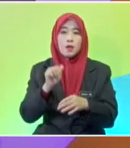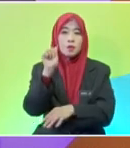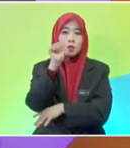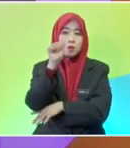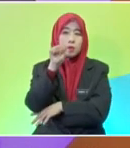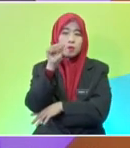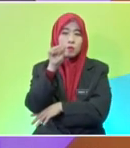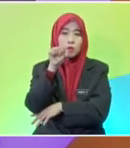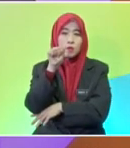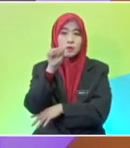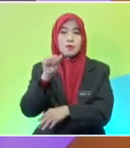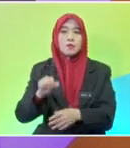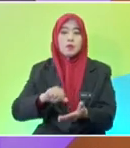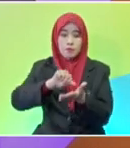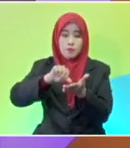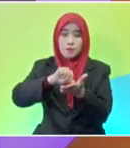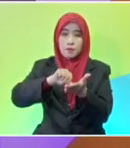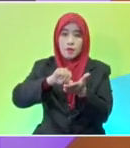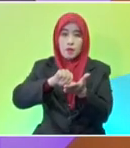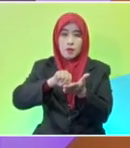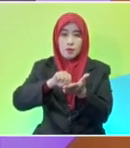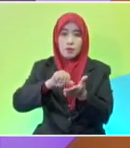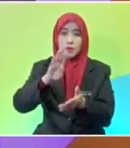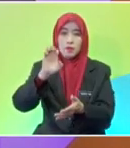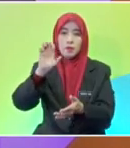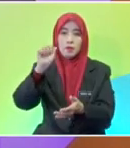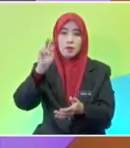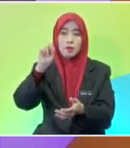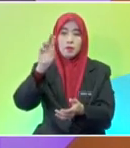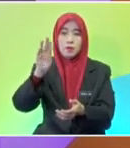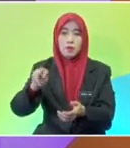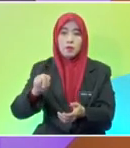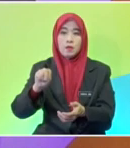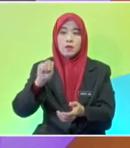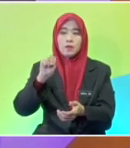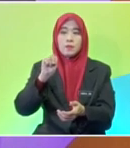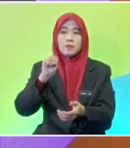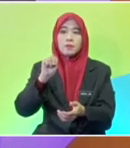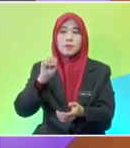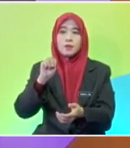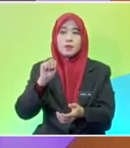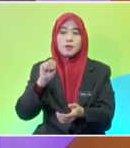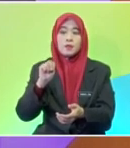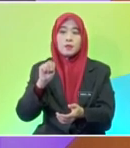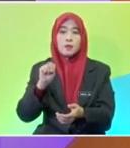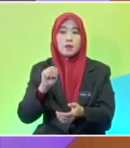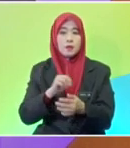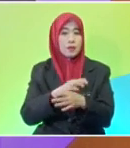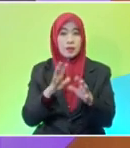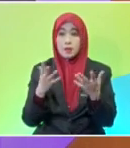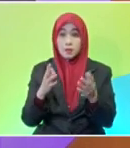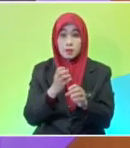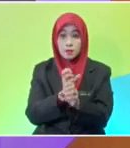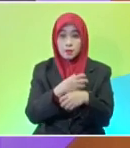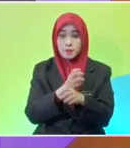Soft soybeans. Beans. The bean, the soybeans, right? Okay, teacher. So, it's made of. So, it also contains minerals. No problem. So, even